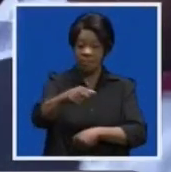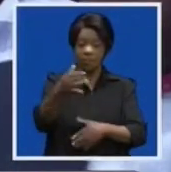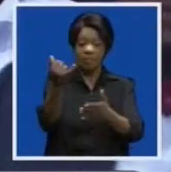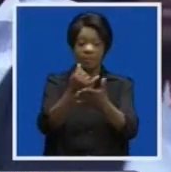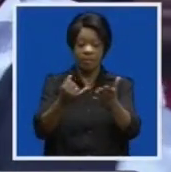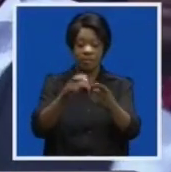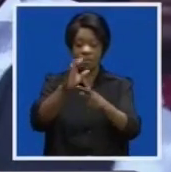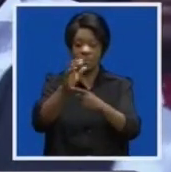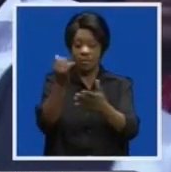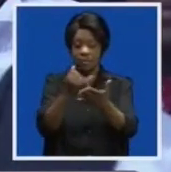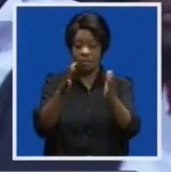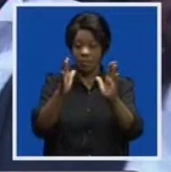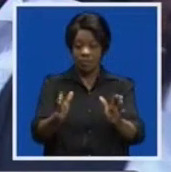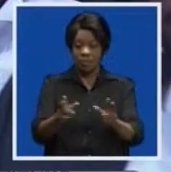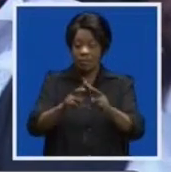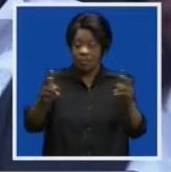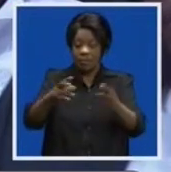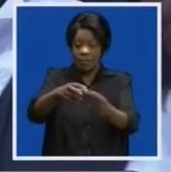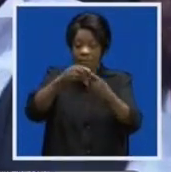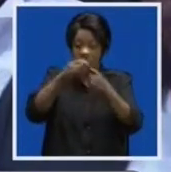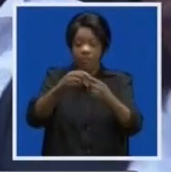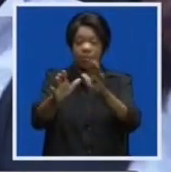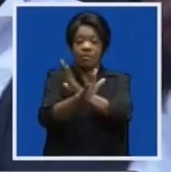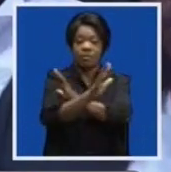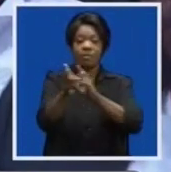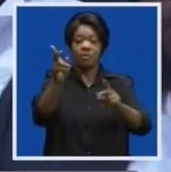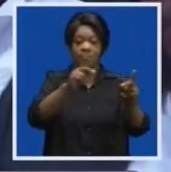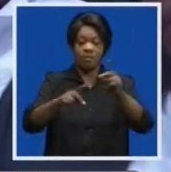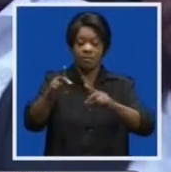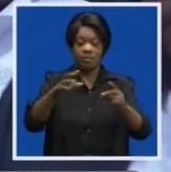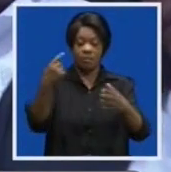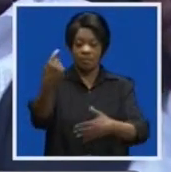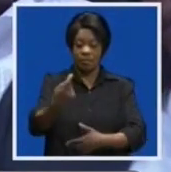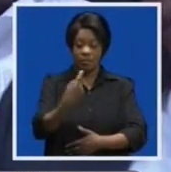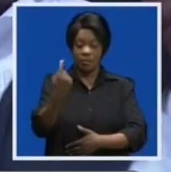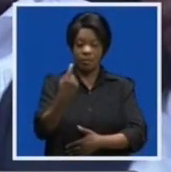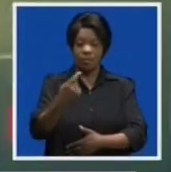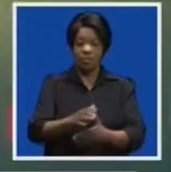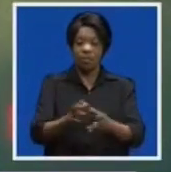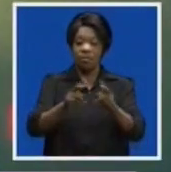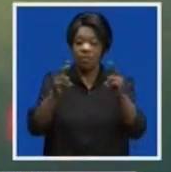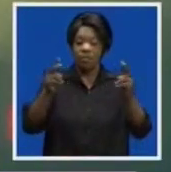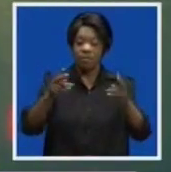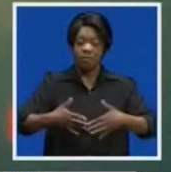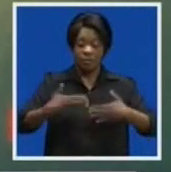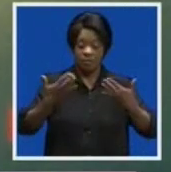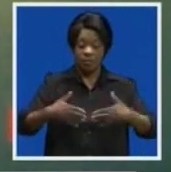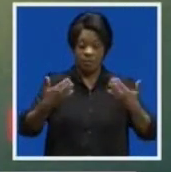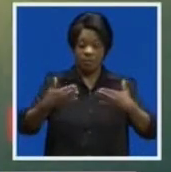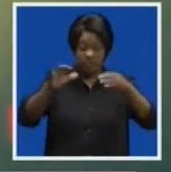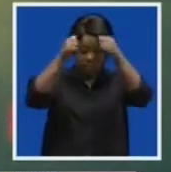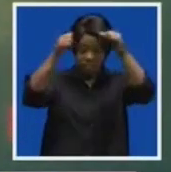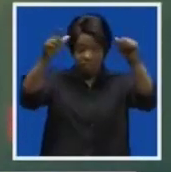in Zambia is peculiar to Zambia only. I would want to be thankful and grateful to His